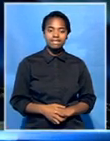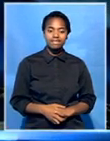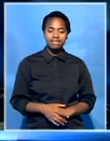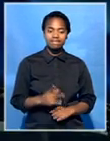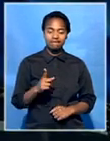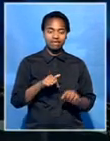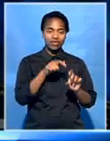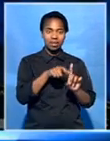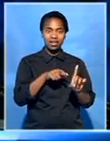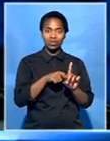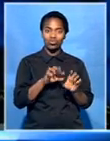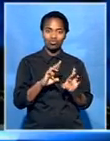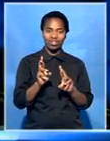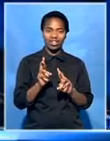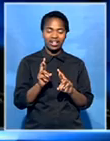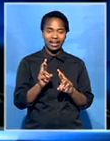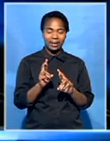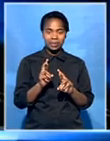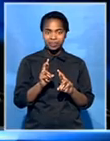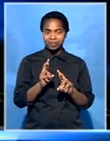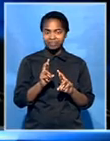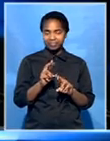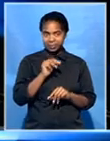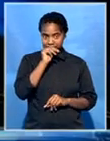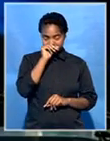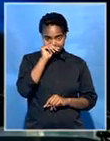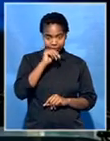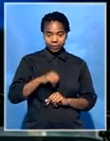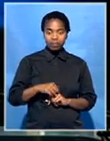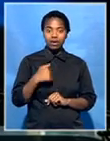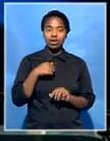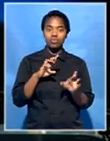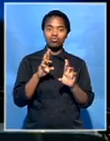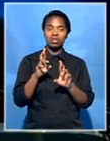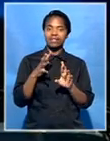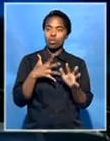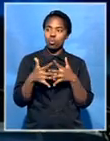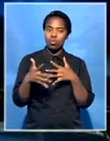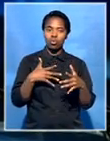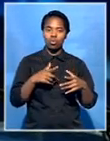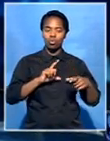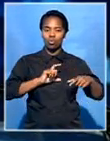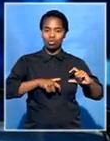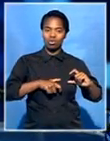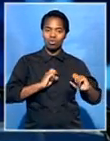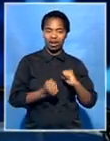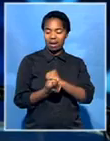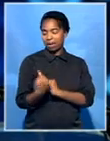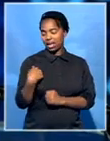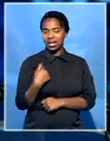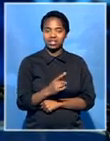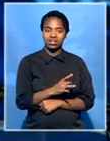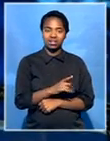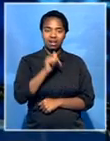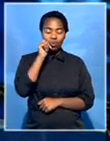who could have been prepared, and there's not one person who could have prepared any one of us for the heartbreaking events that